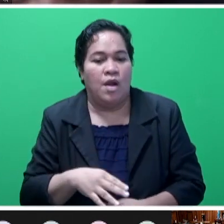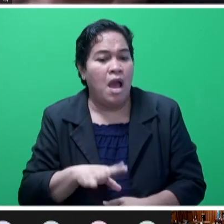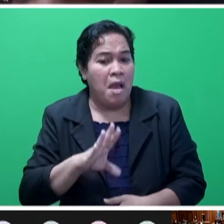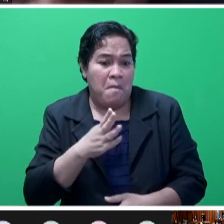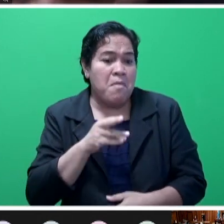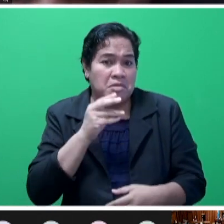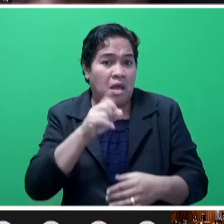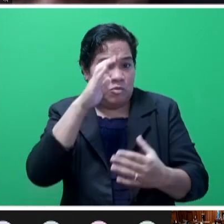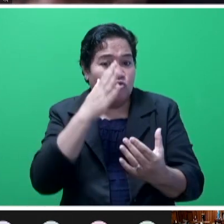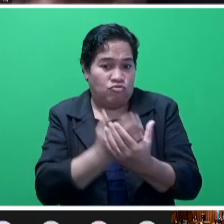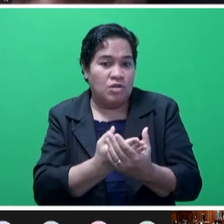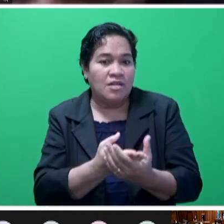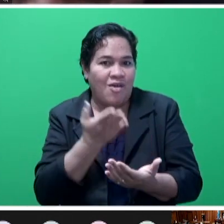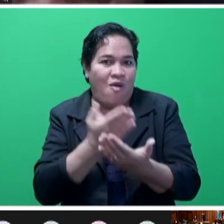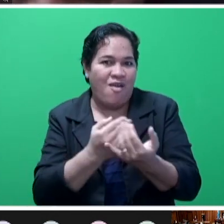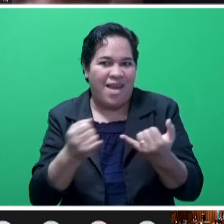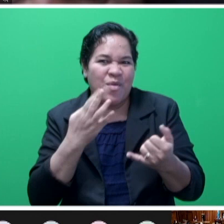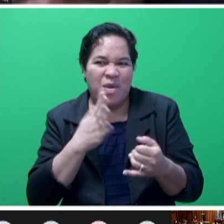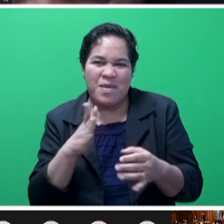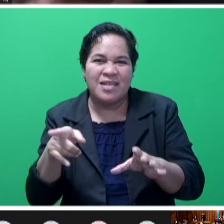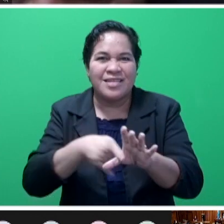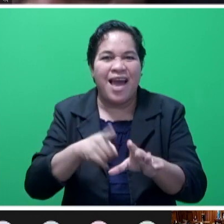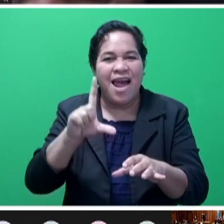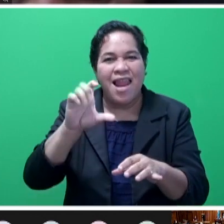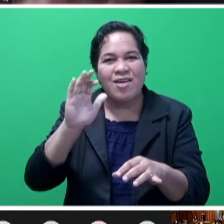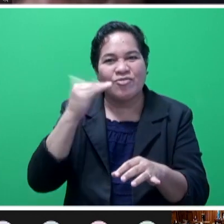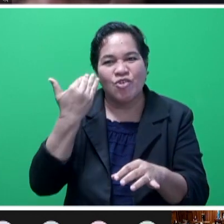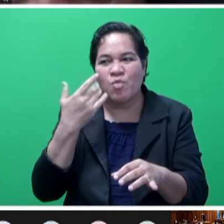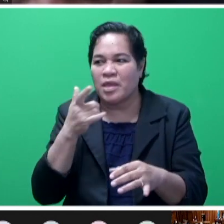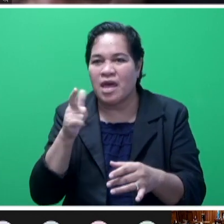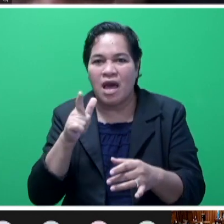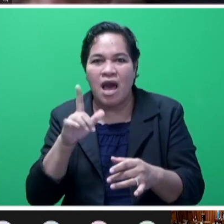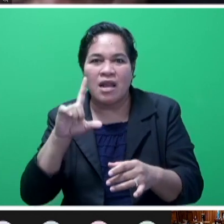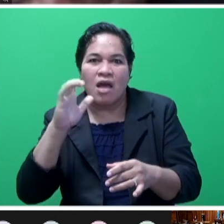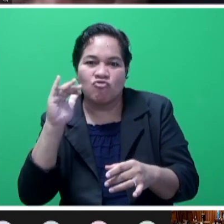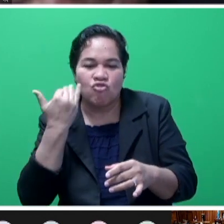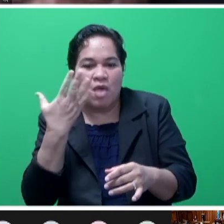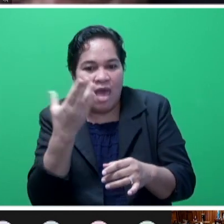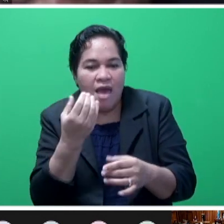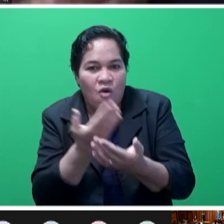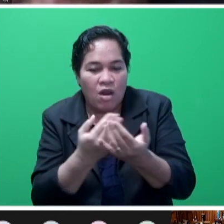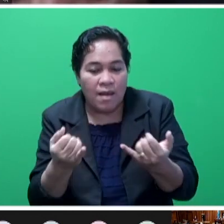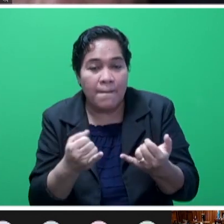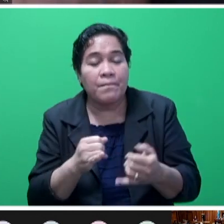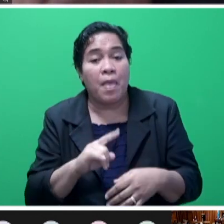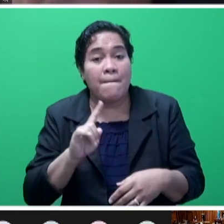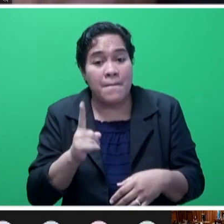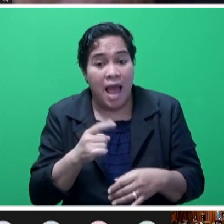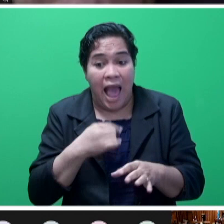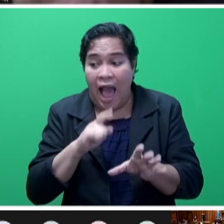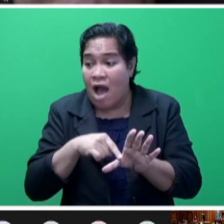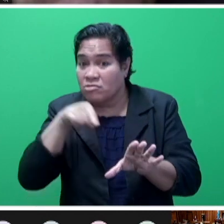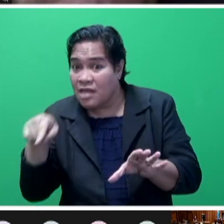engaged in such things. And we urge our the teachers to be more vigilant on that. In cases of online bullying outside